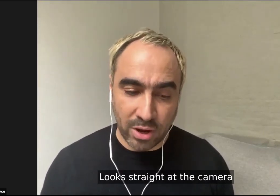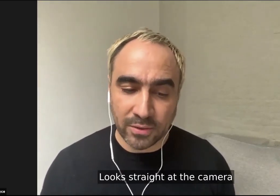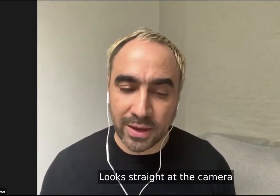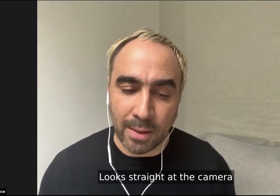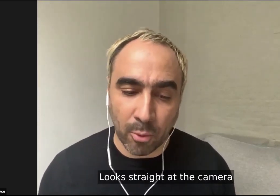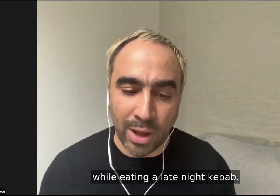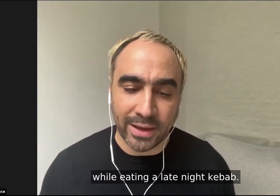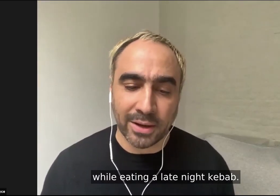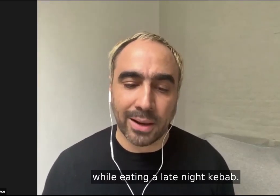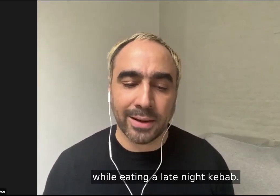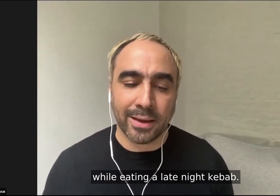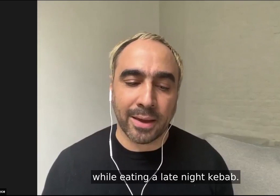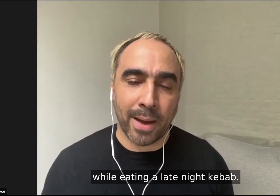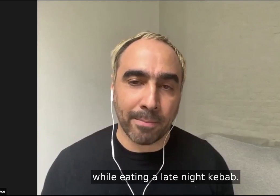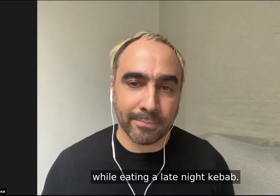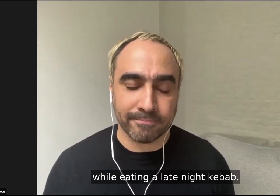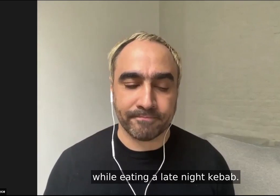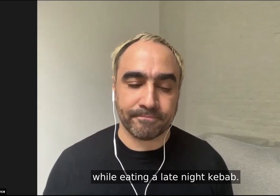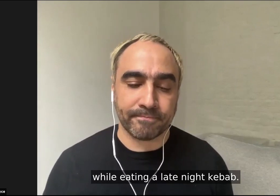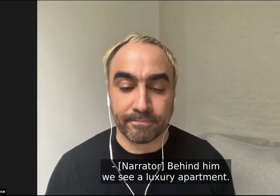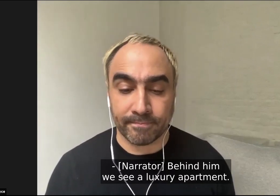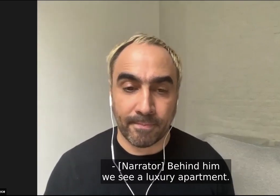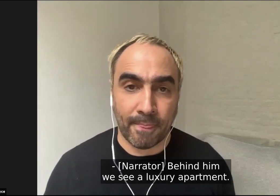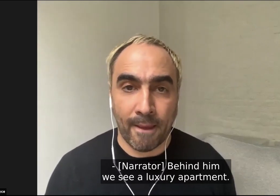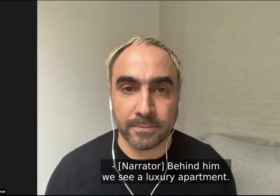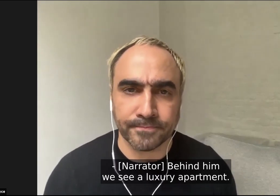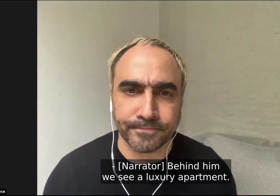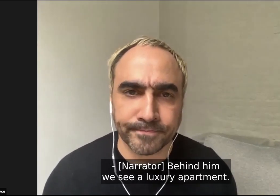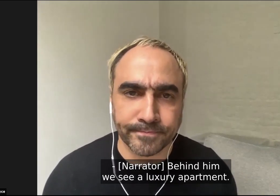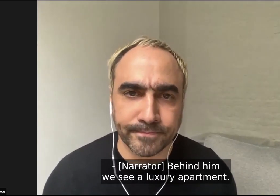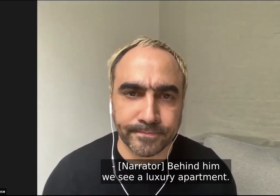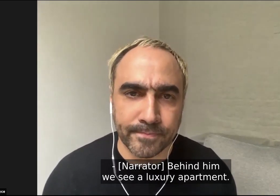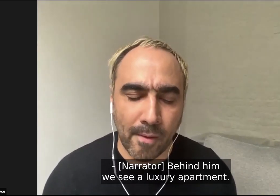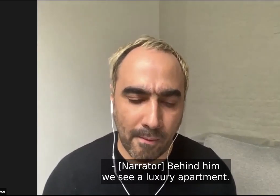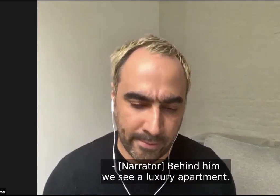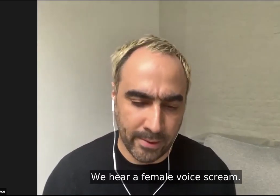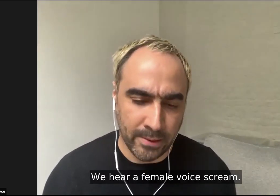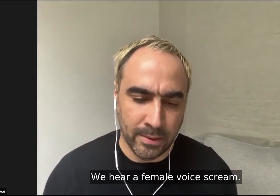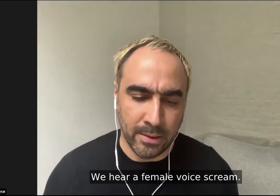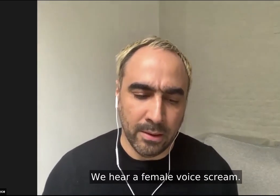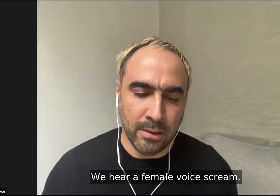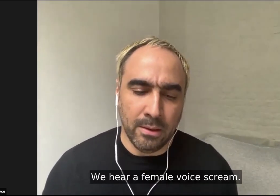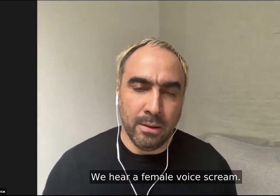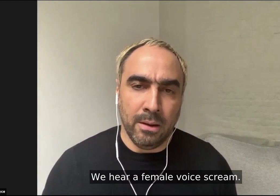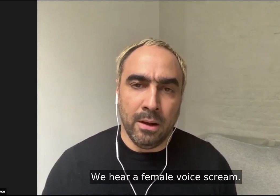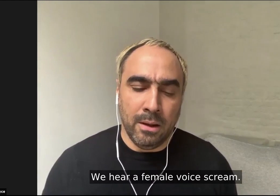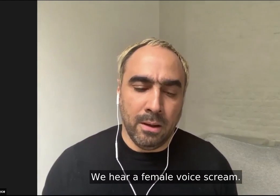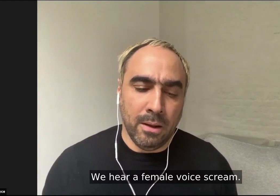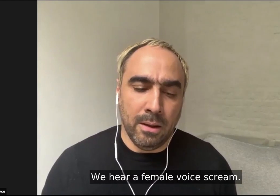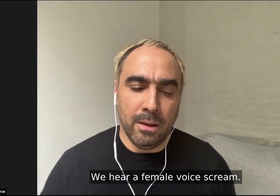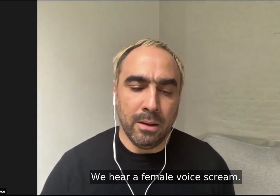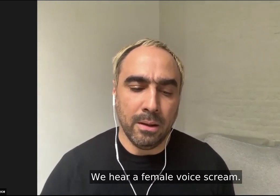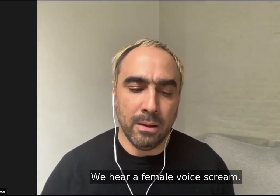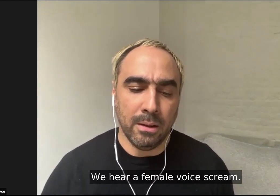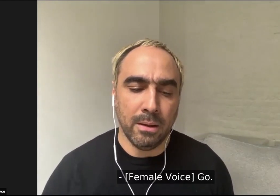looks straight at the camera while eating a late-night kebab. Behind him, we see a luxury apartment. We hear a female voice off